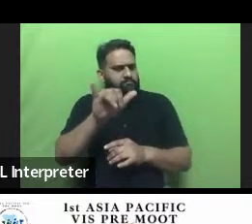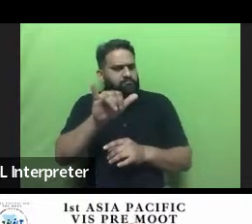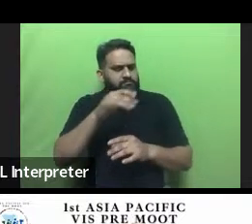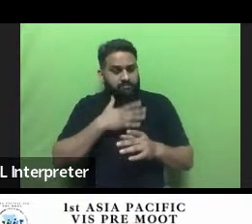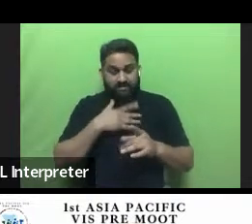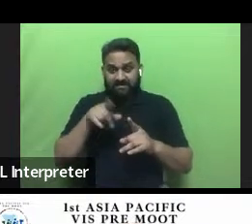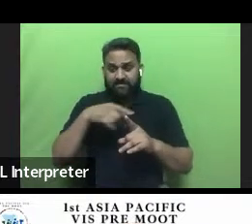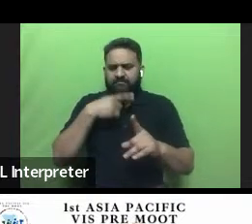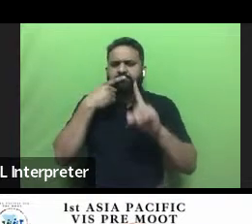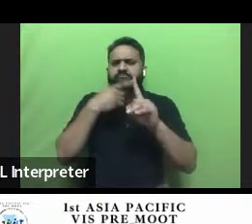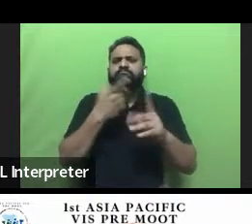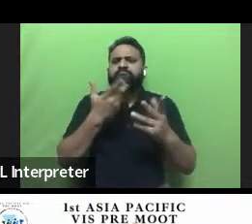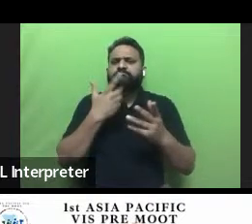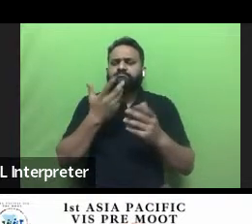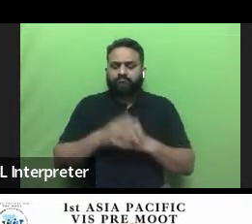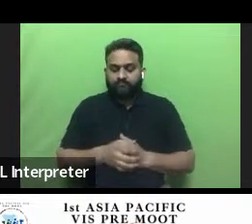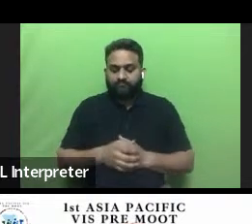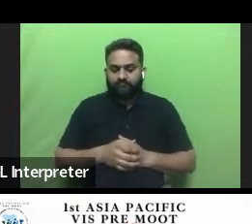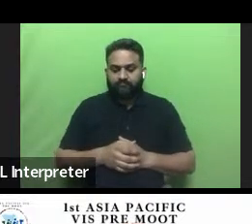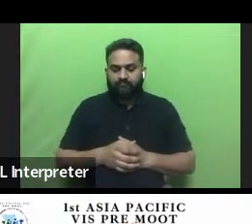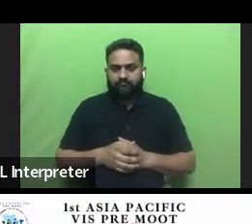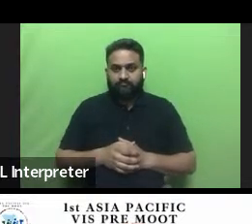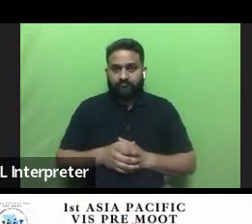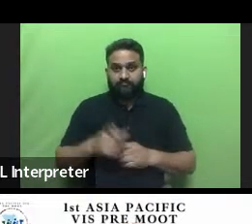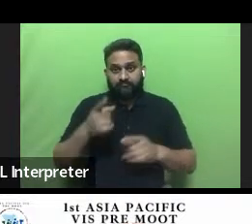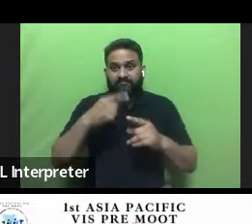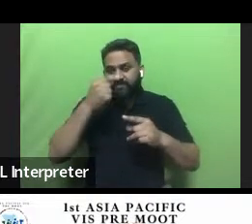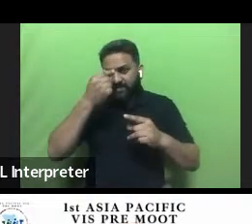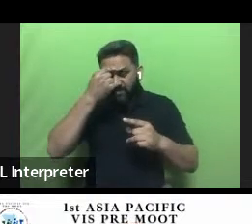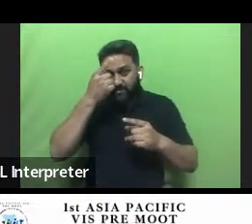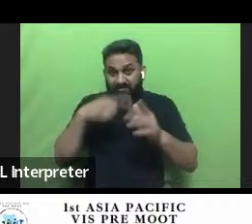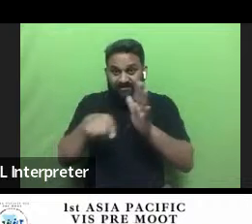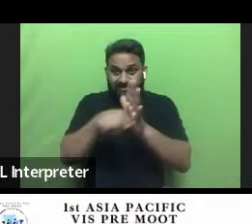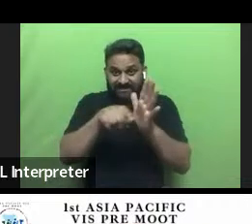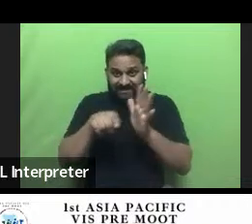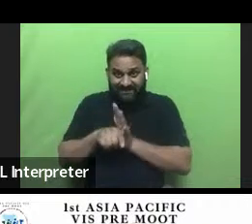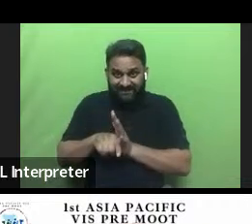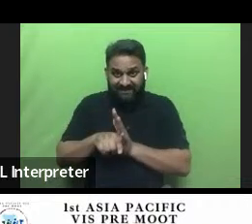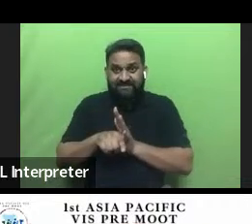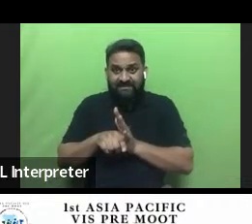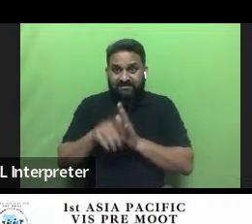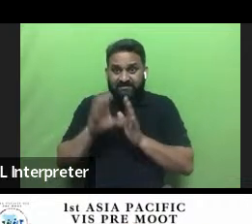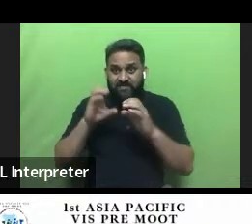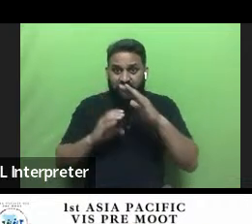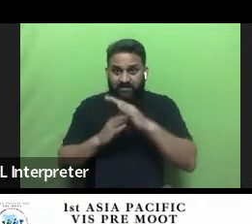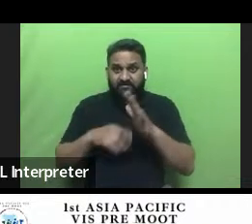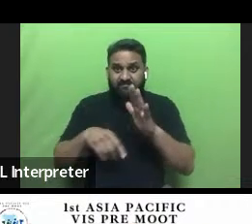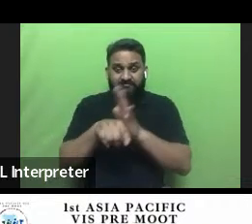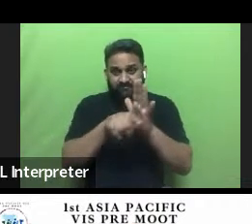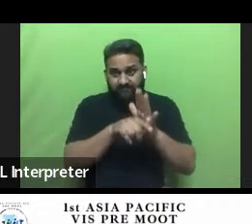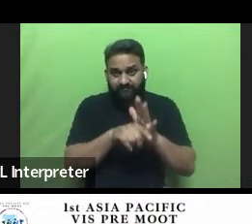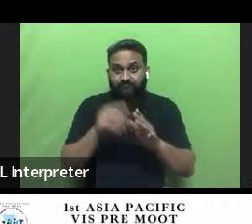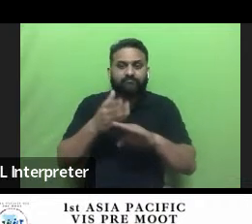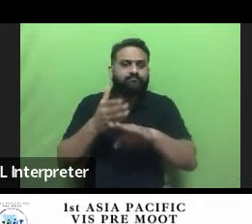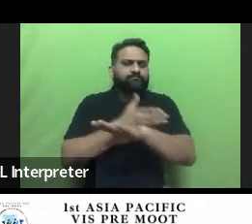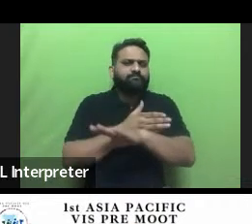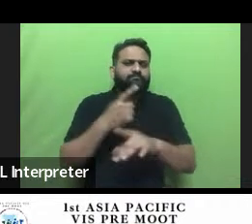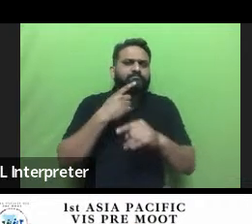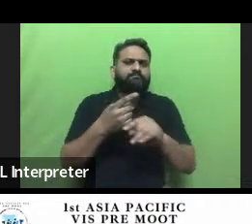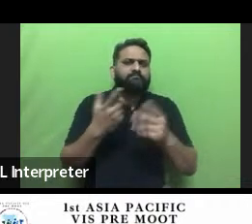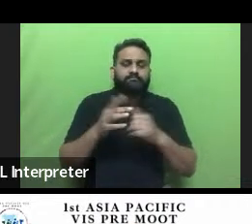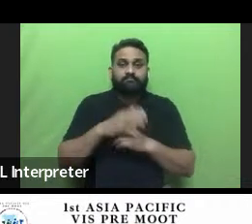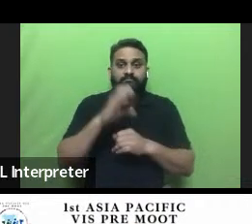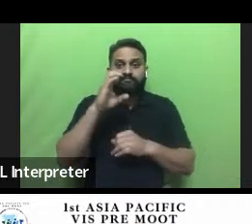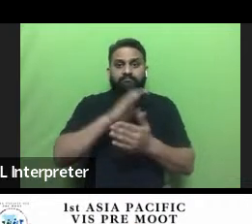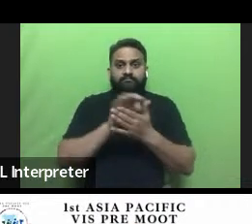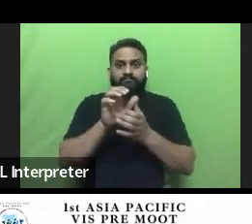specifically as to the issue of signing the contract. As part of the previous practice between Mr. Chandra